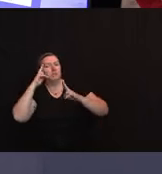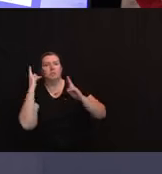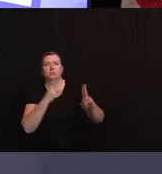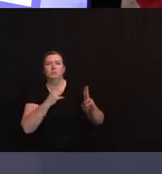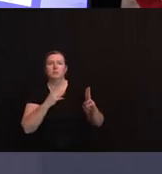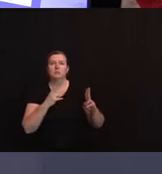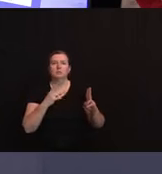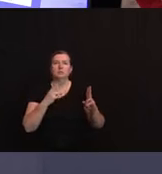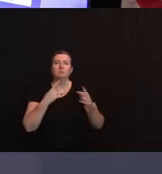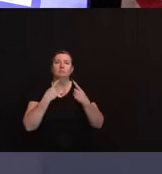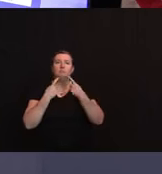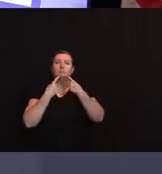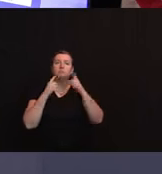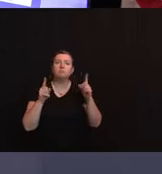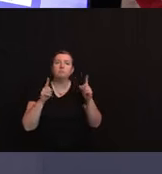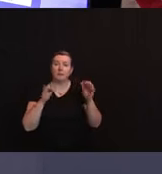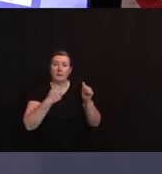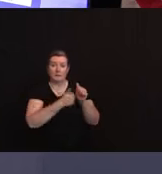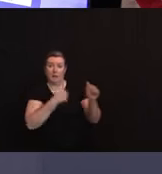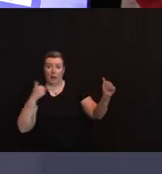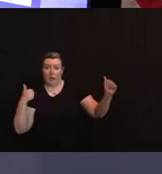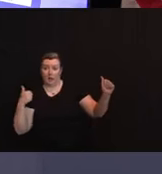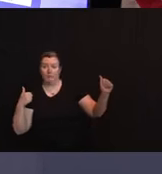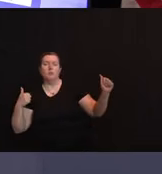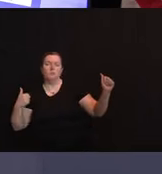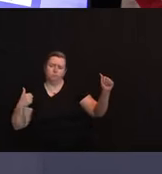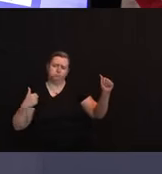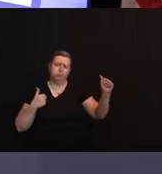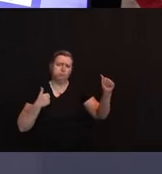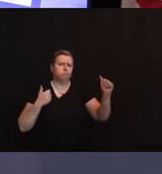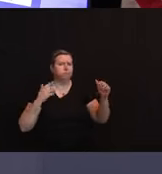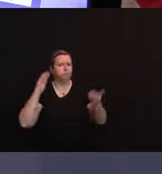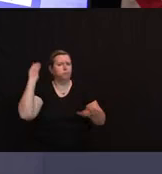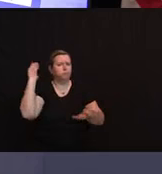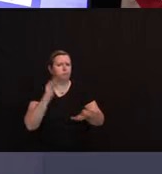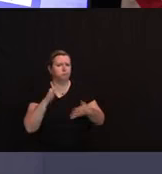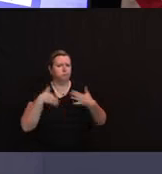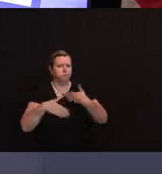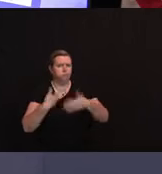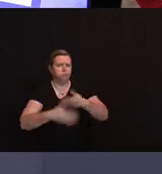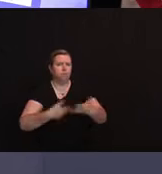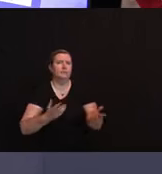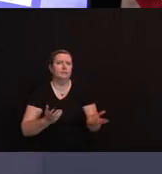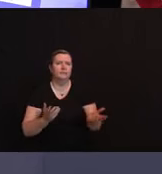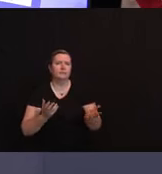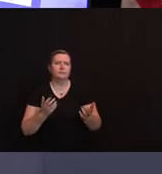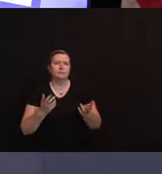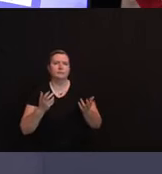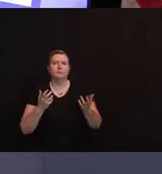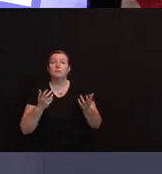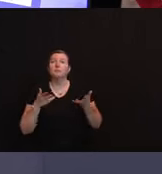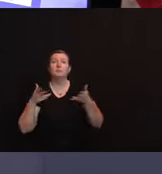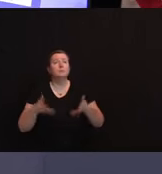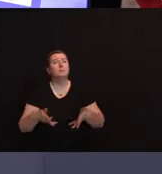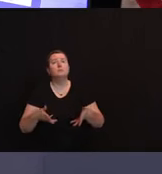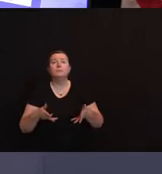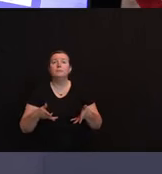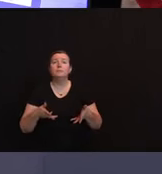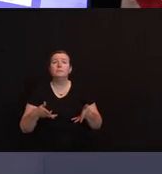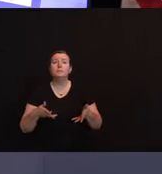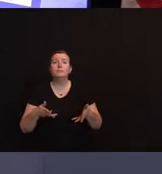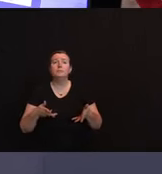over the past 3 months, we have reduced the backlog to 325 nursing home